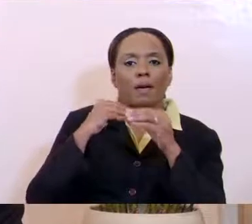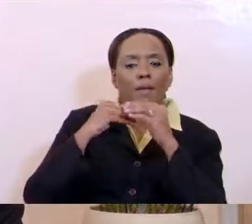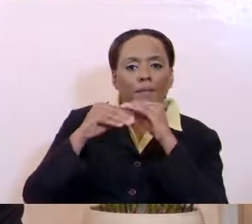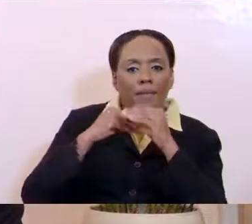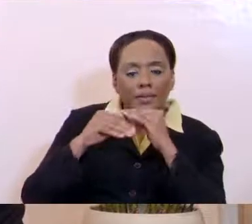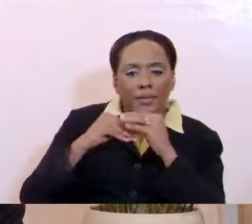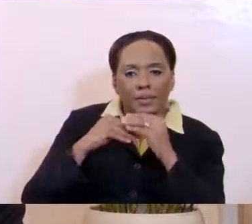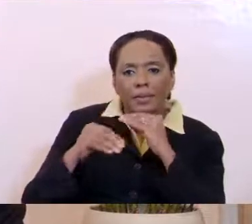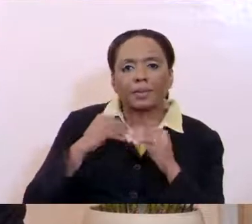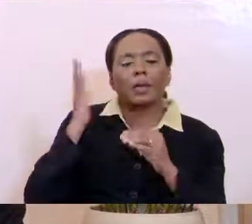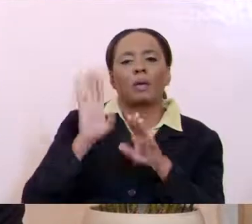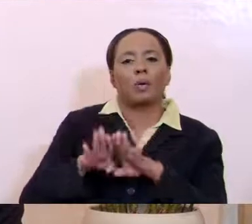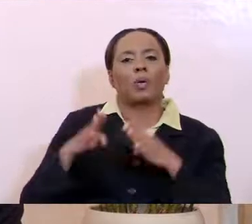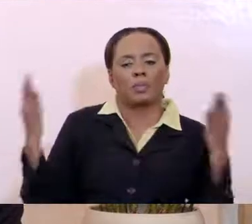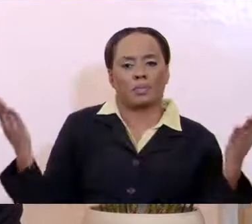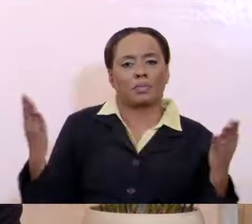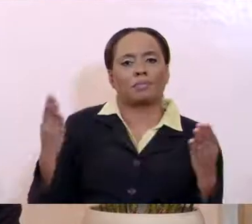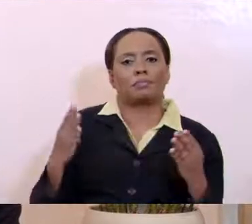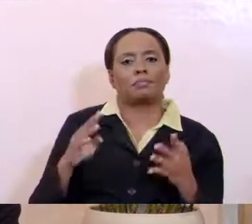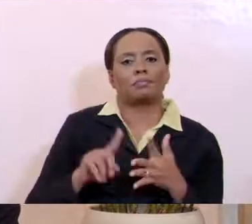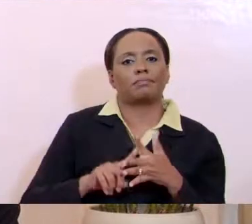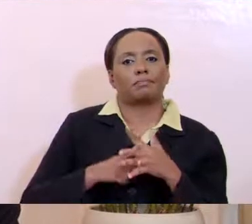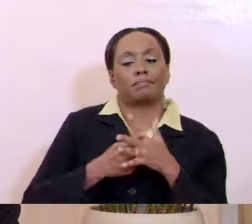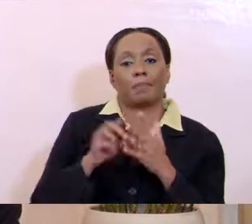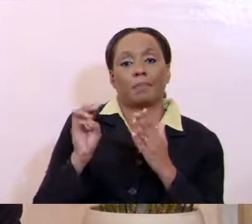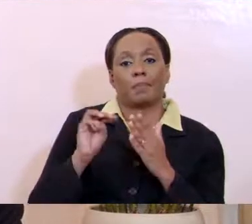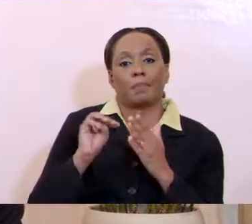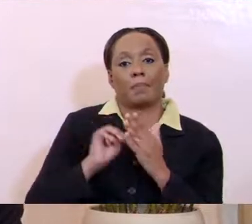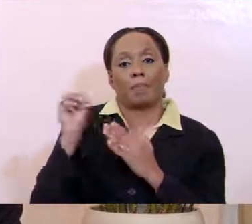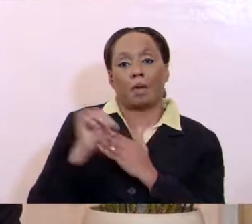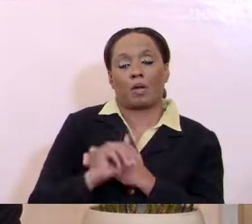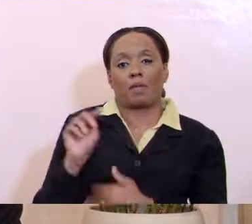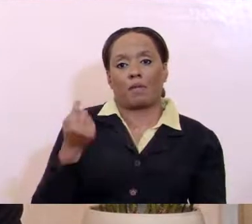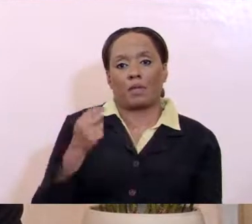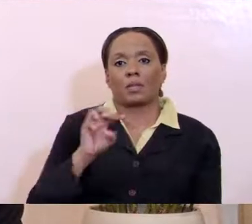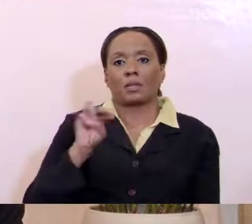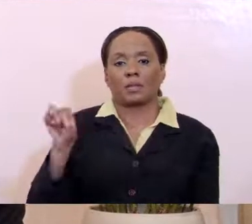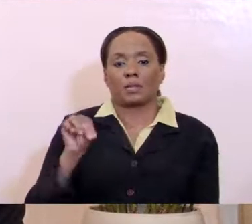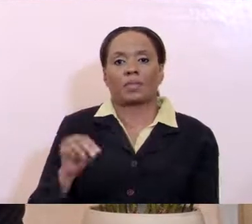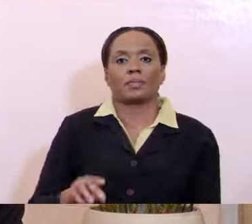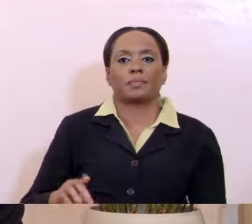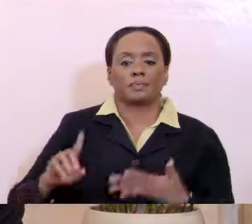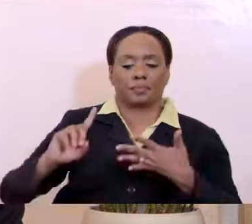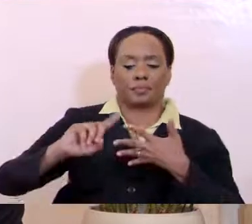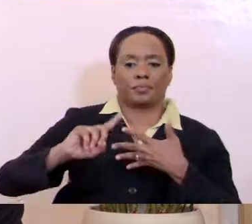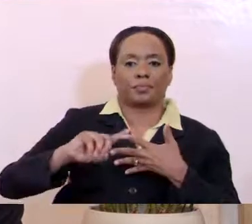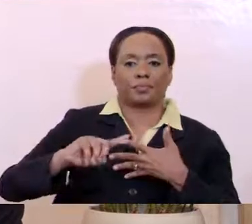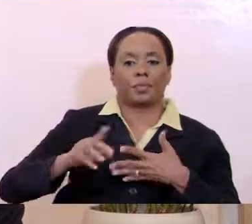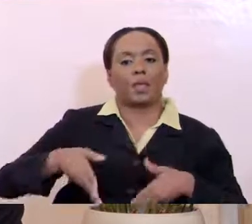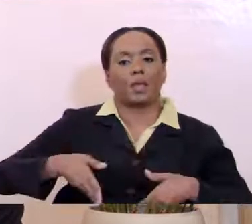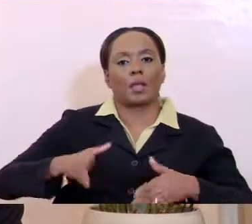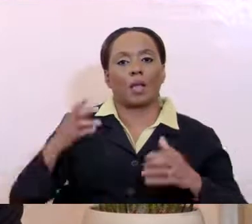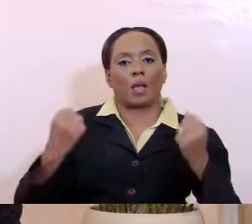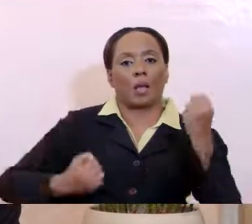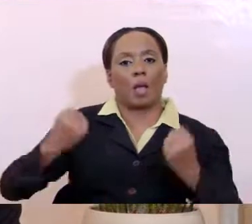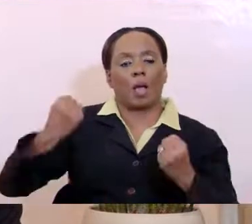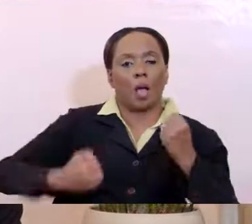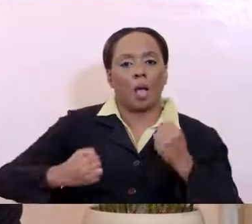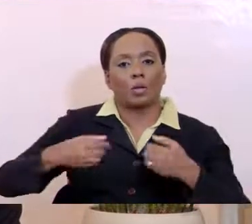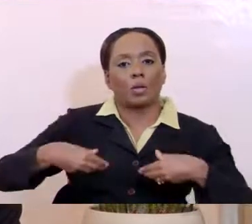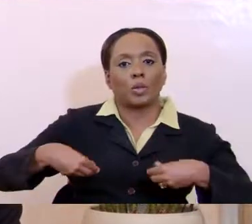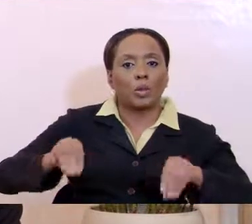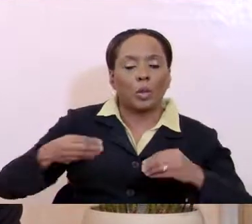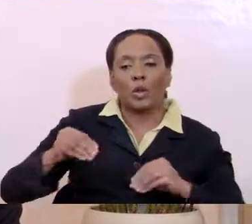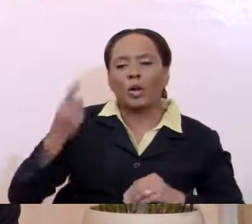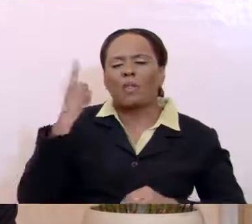things will be able to operate from Monday. We will also allow automotive stores, workshops for